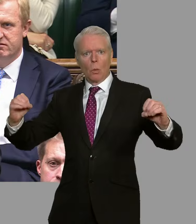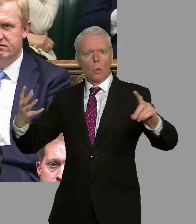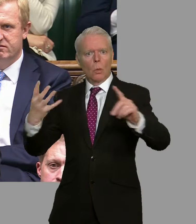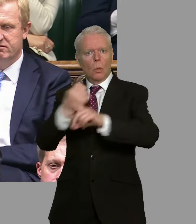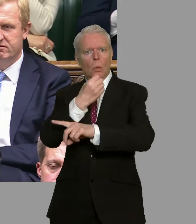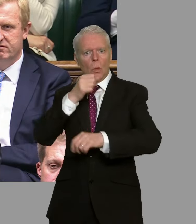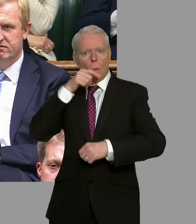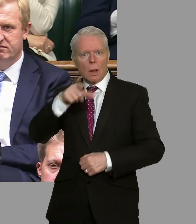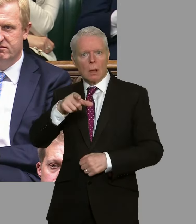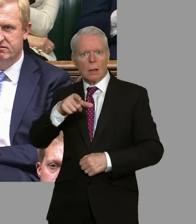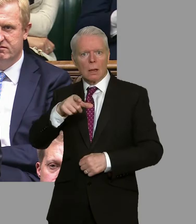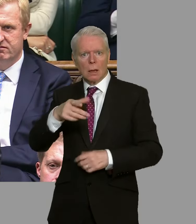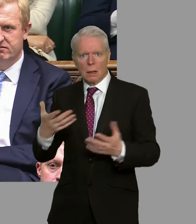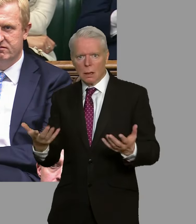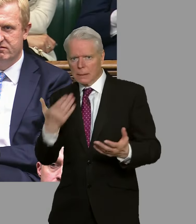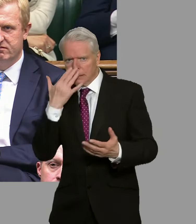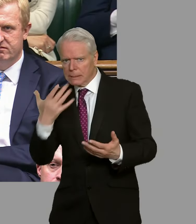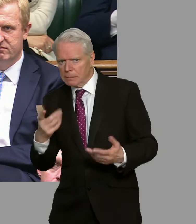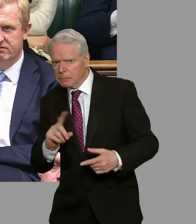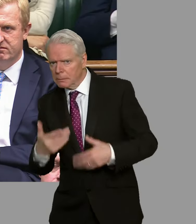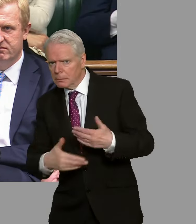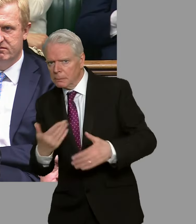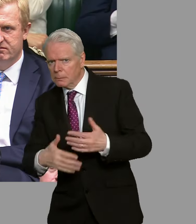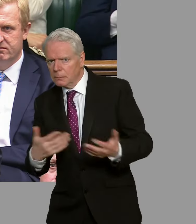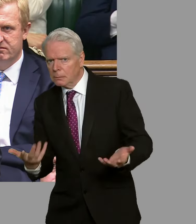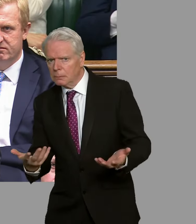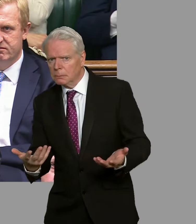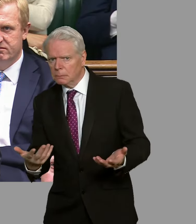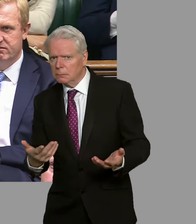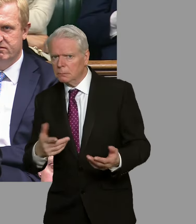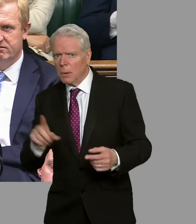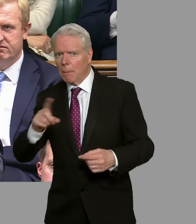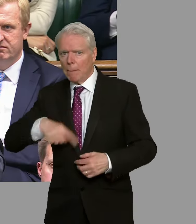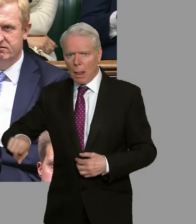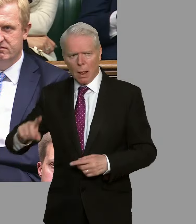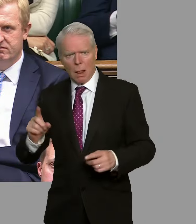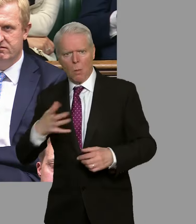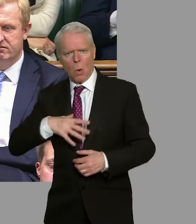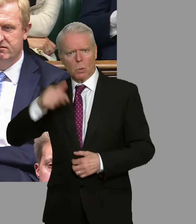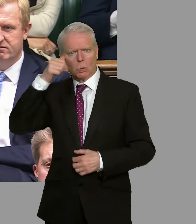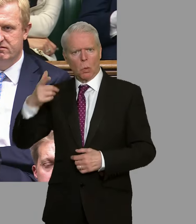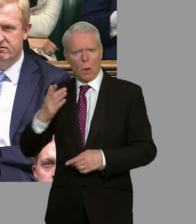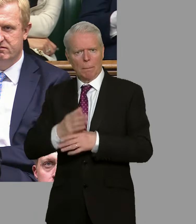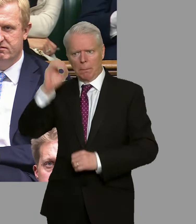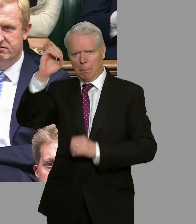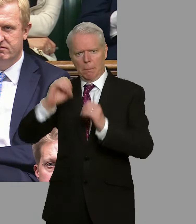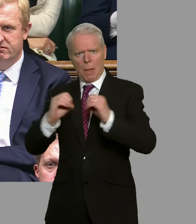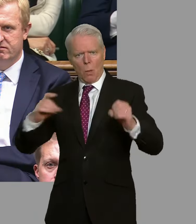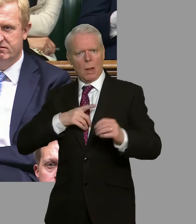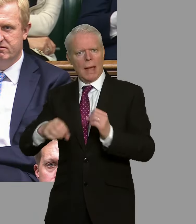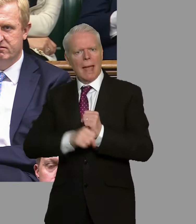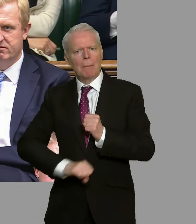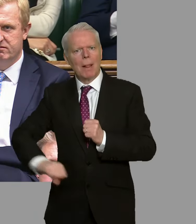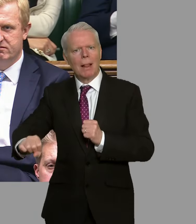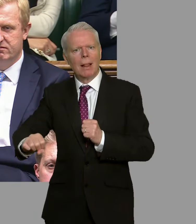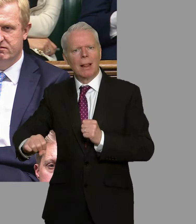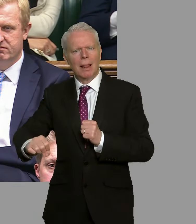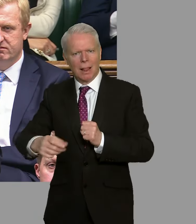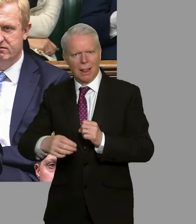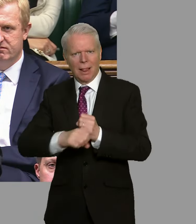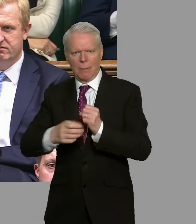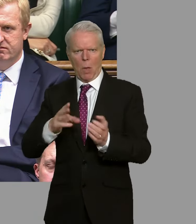most objected to national energy infrastructure projects in the country. And what is angering myself and thousands of others is that